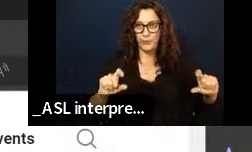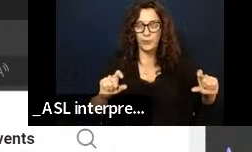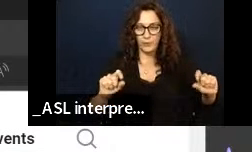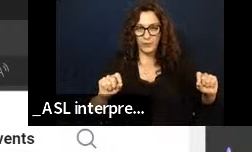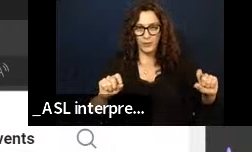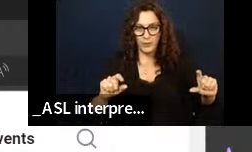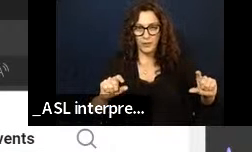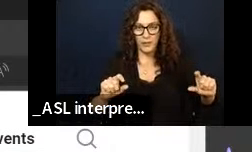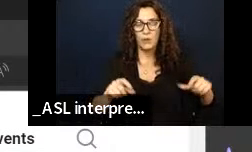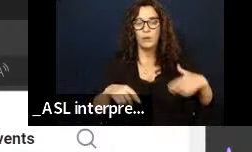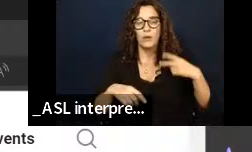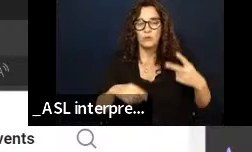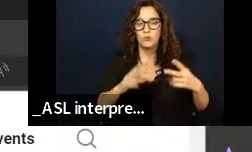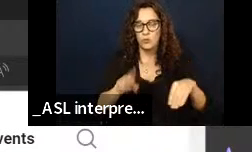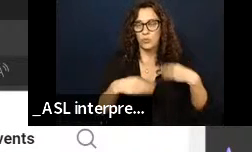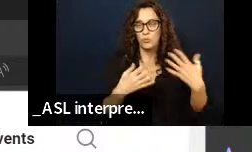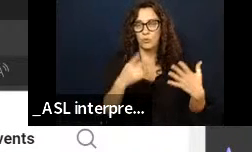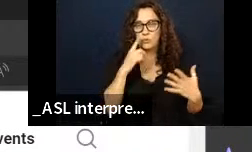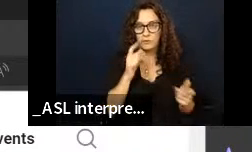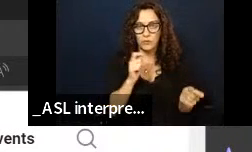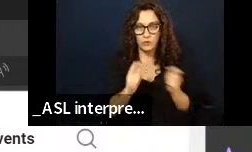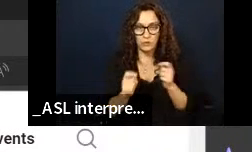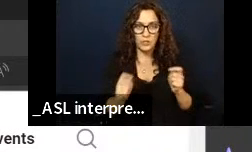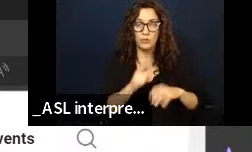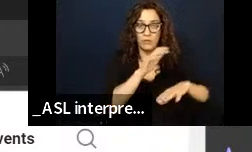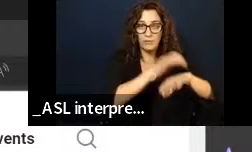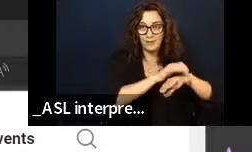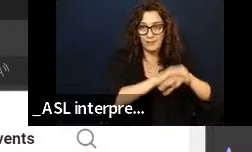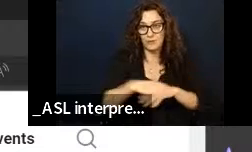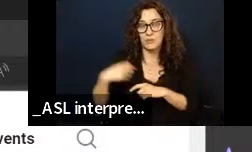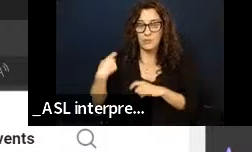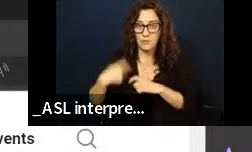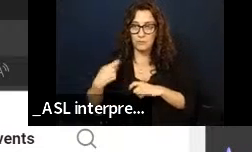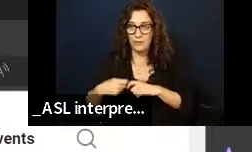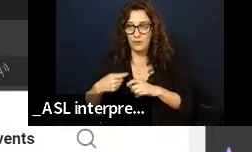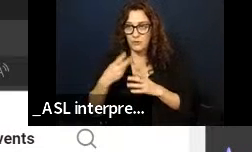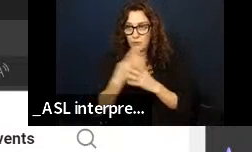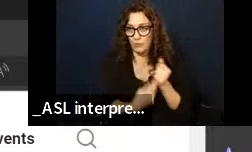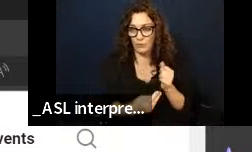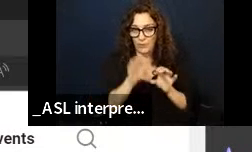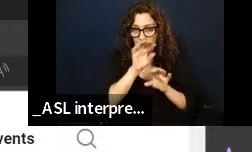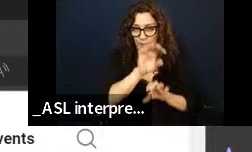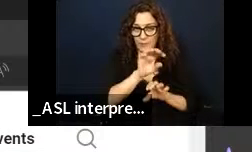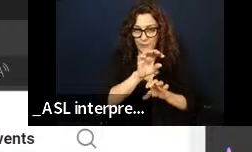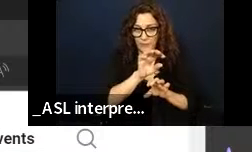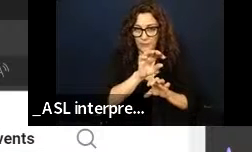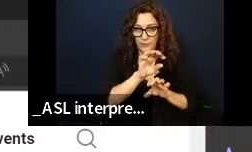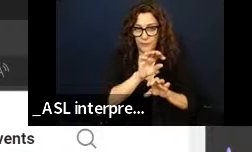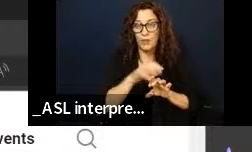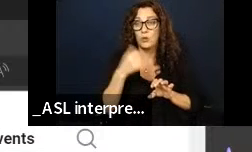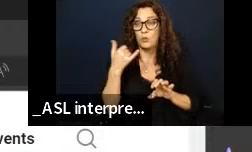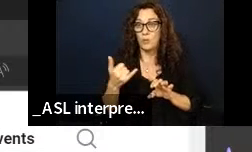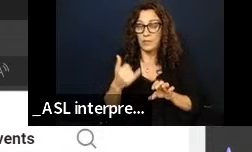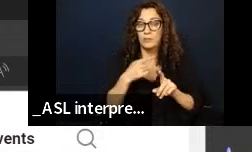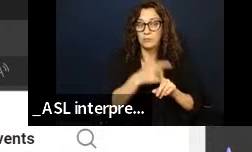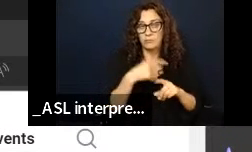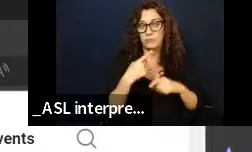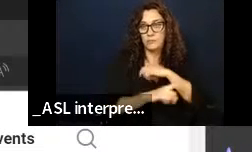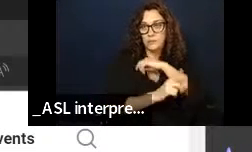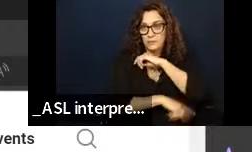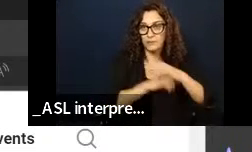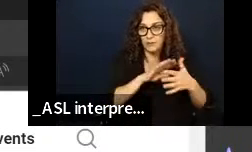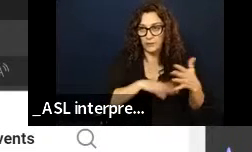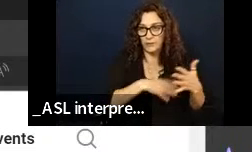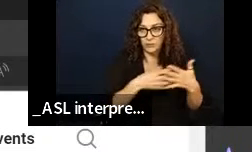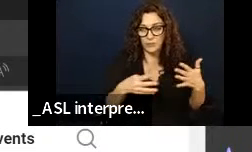for change that we have out, both in English and in Spanish. So right now we are talking about the disciplinary matrix. I would